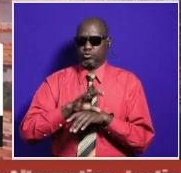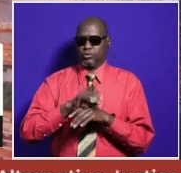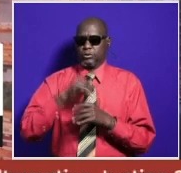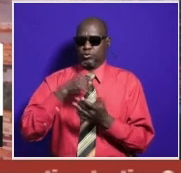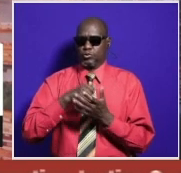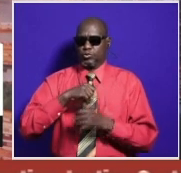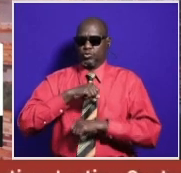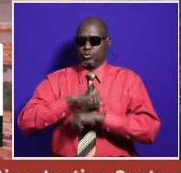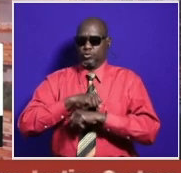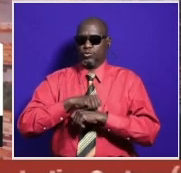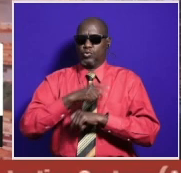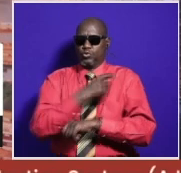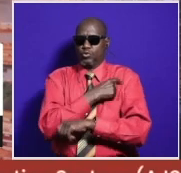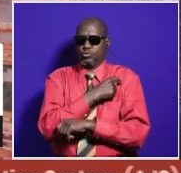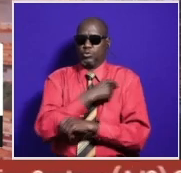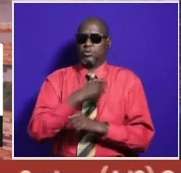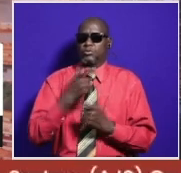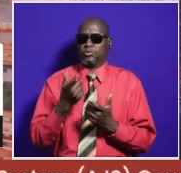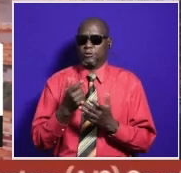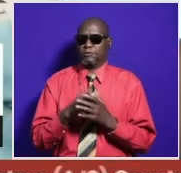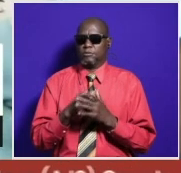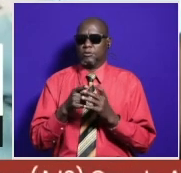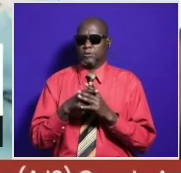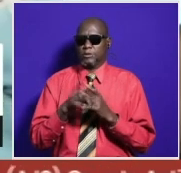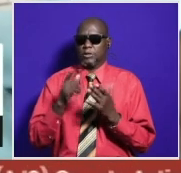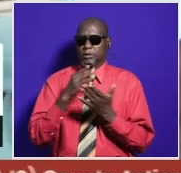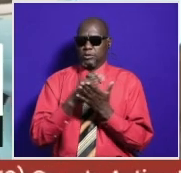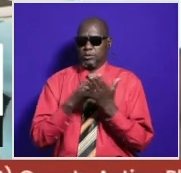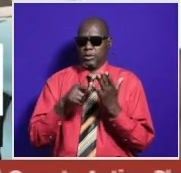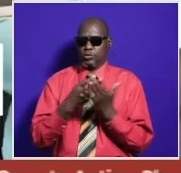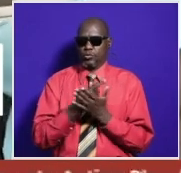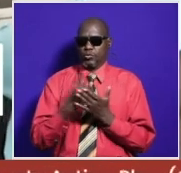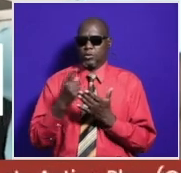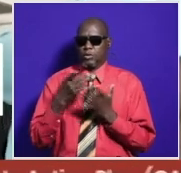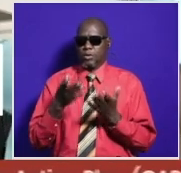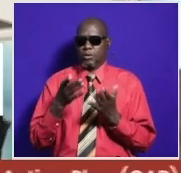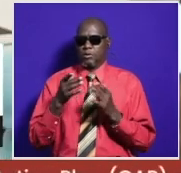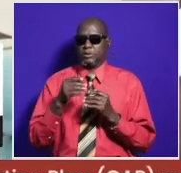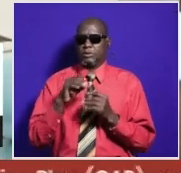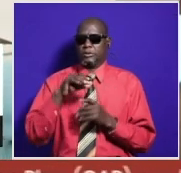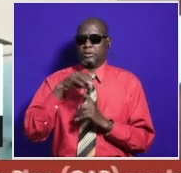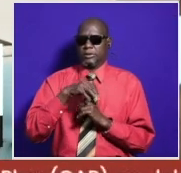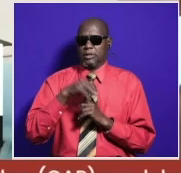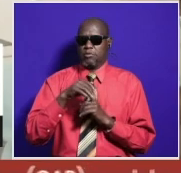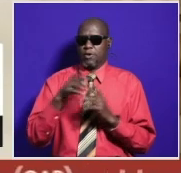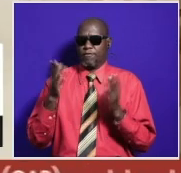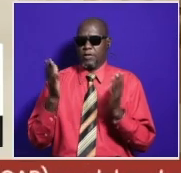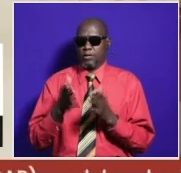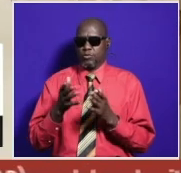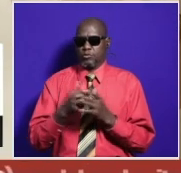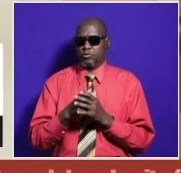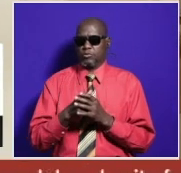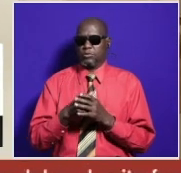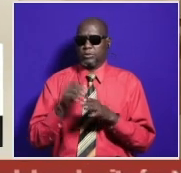hospitals and prisons. The training session that started earlier this week were carried out at CITAM Valley Road. According to the deputy head of